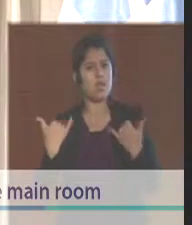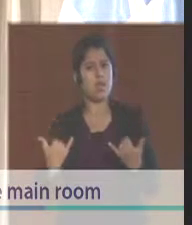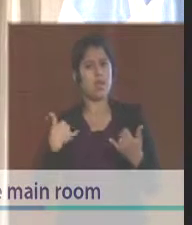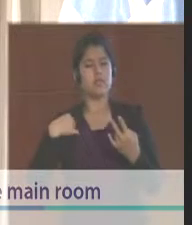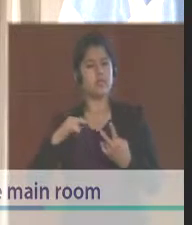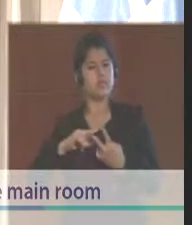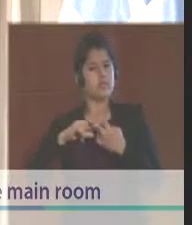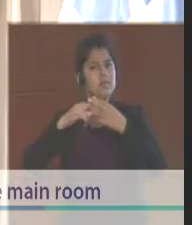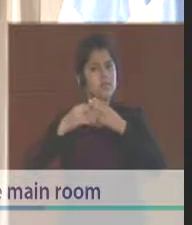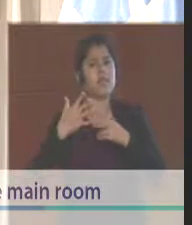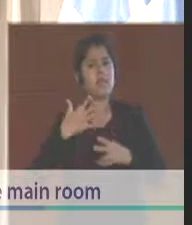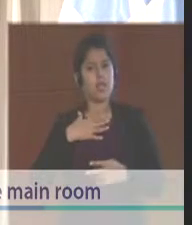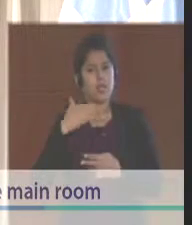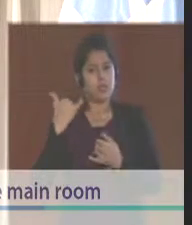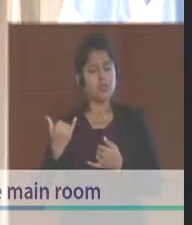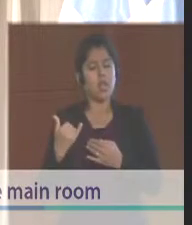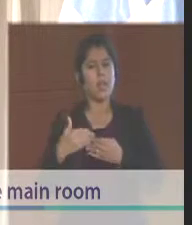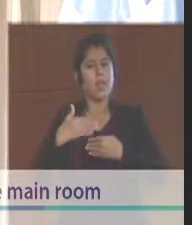Currently,